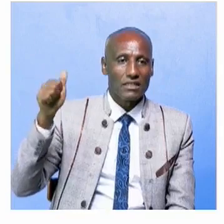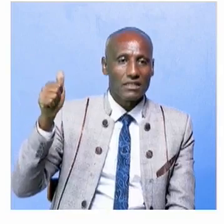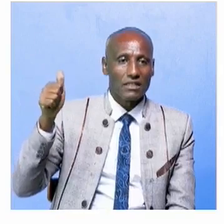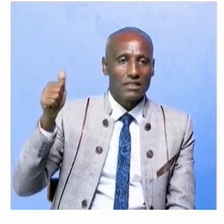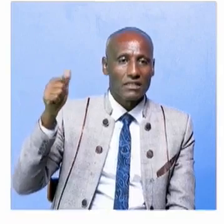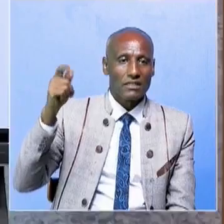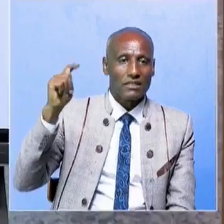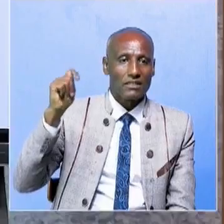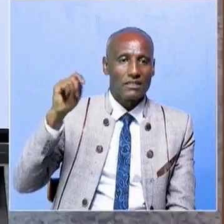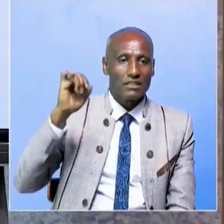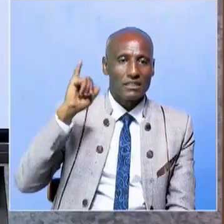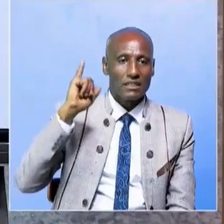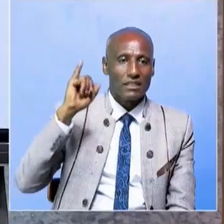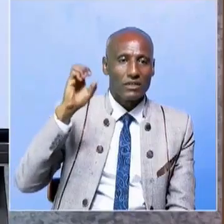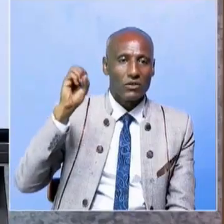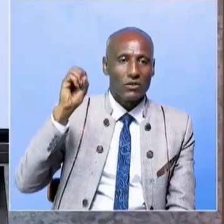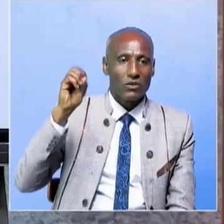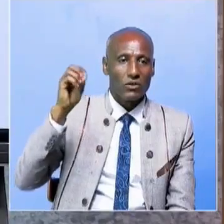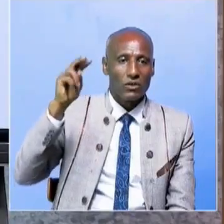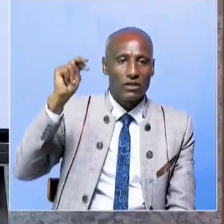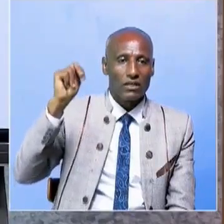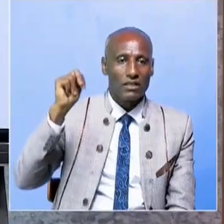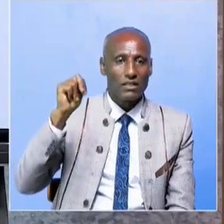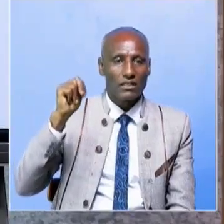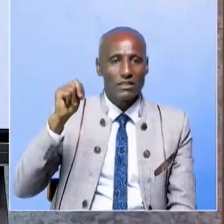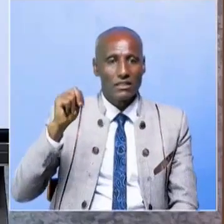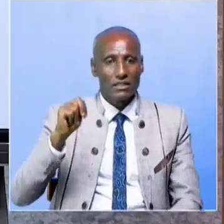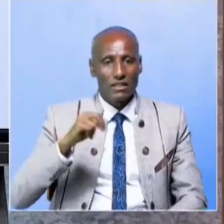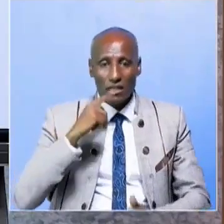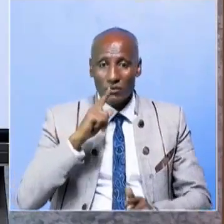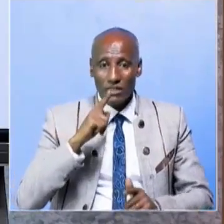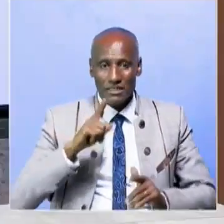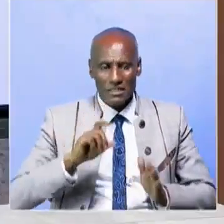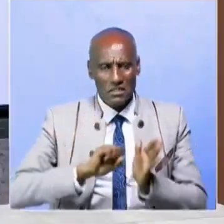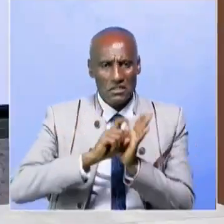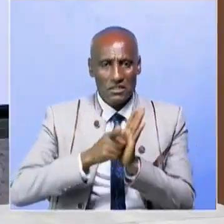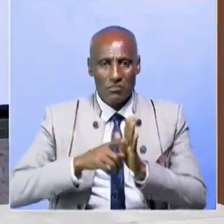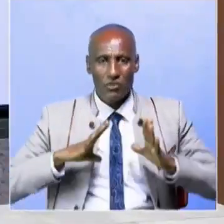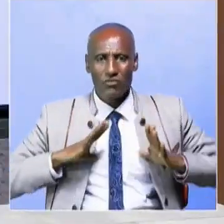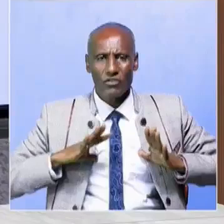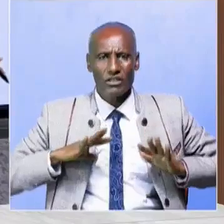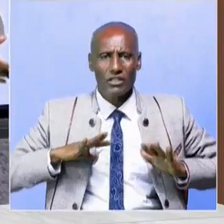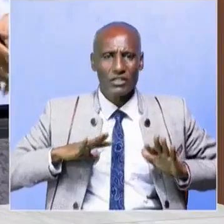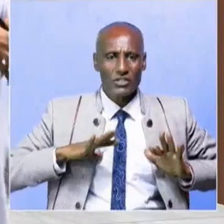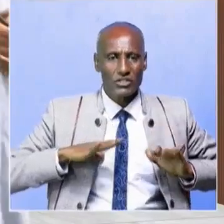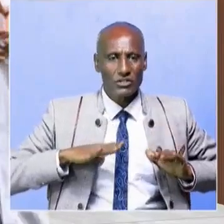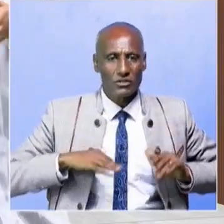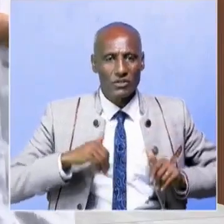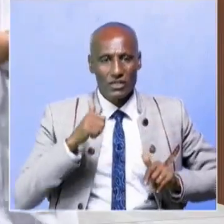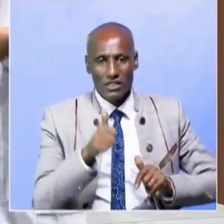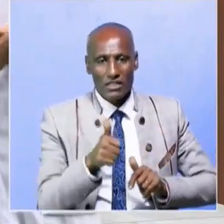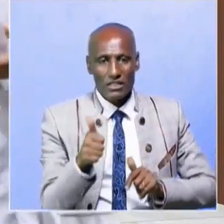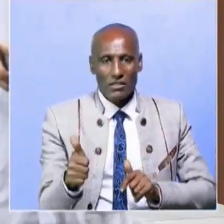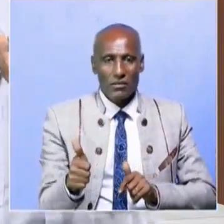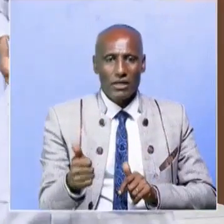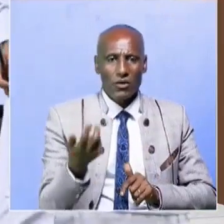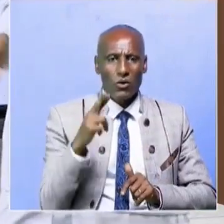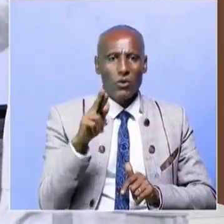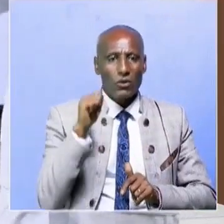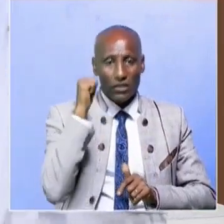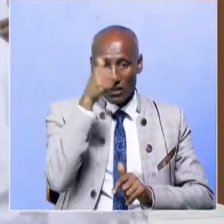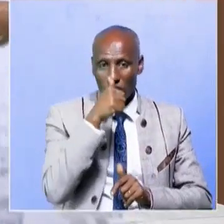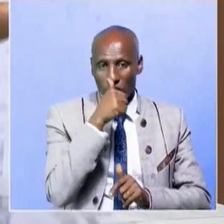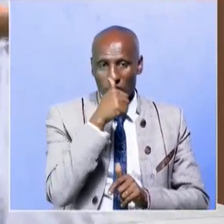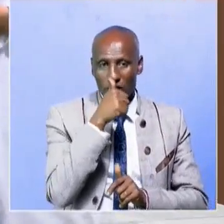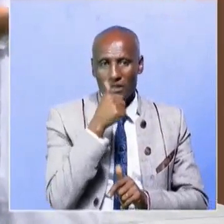Can you tell me, for example, some recreational centers here in the city or even in Ethiopia?